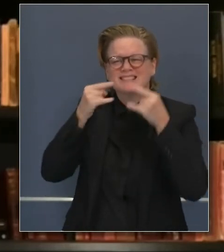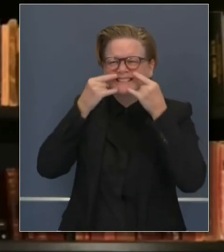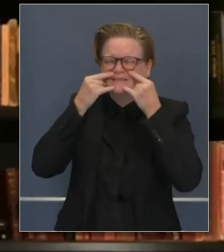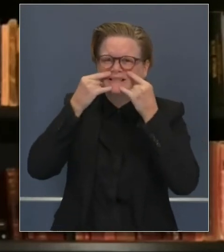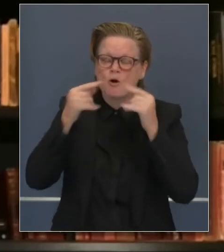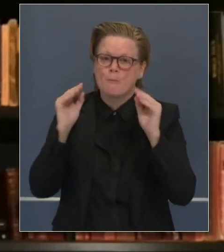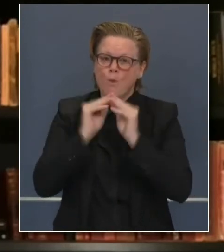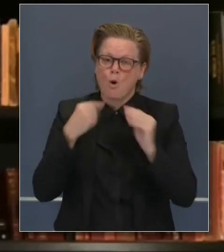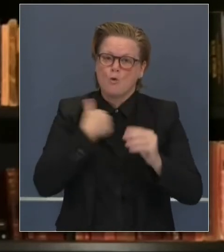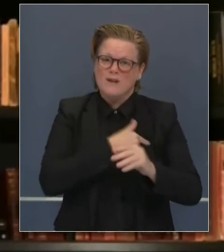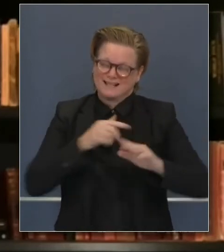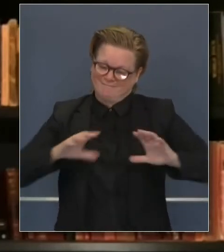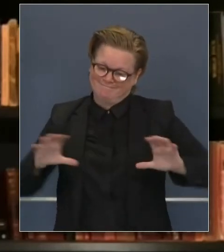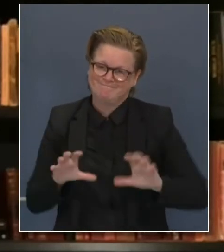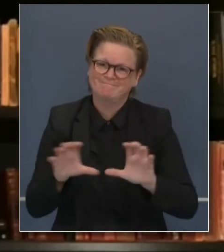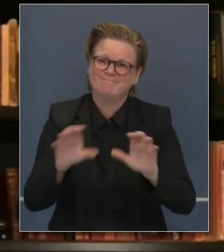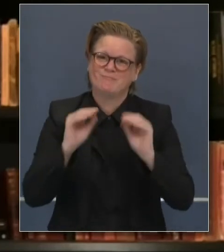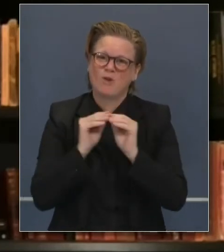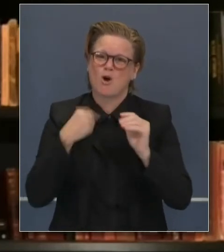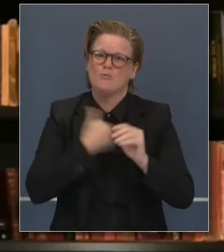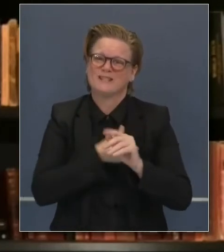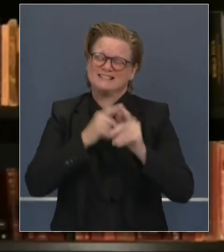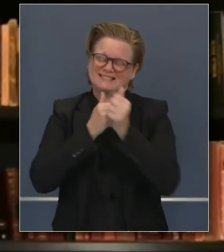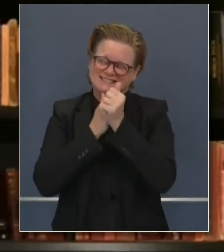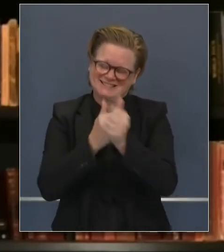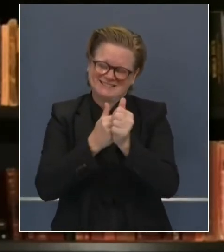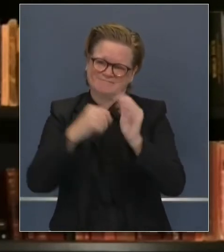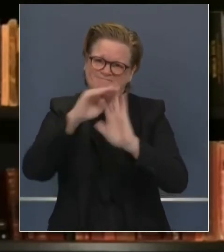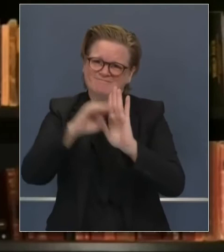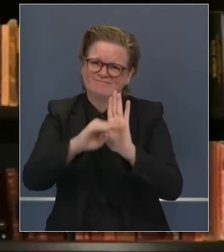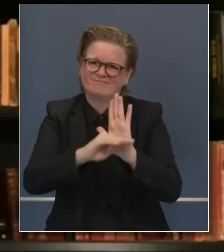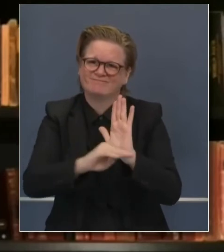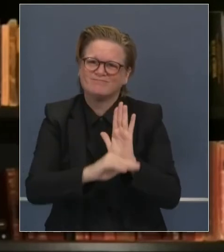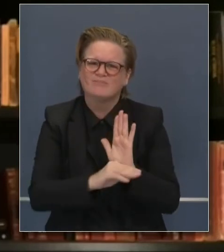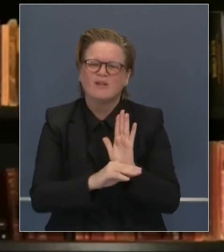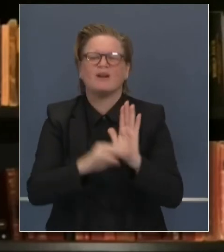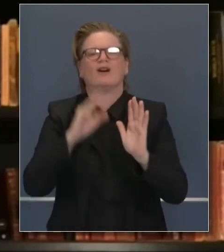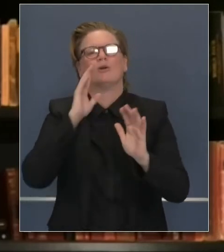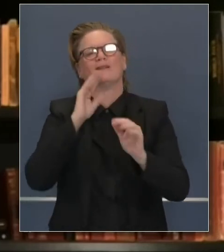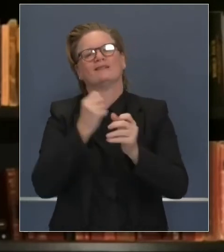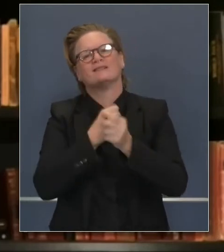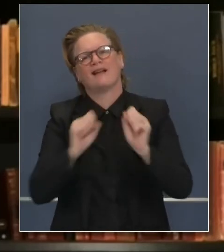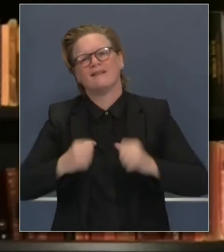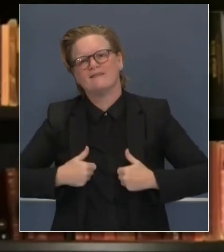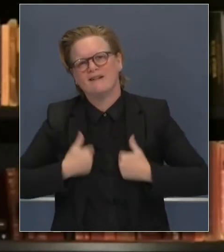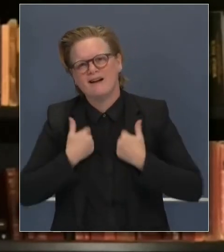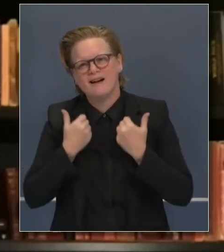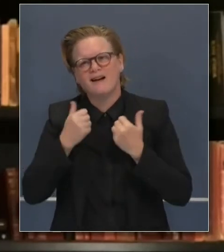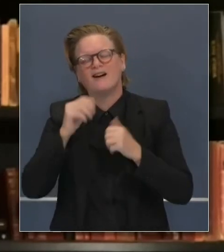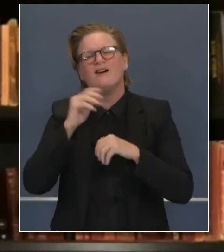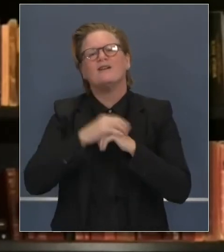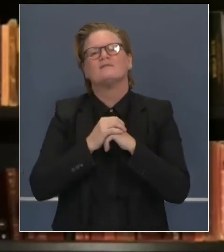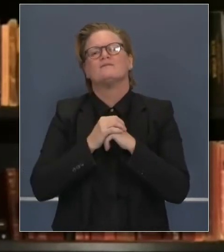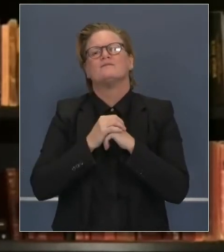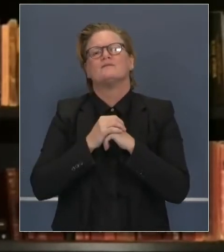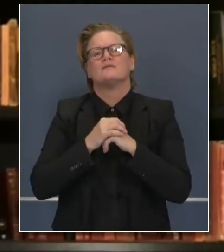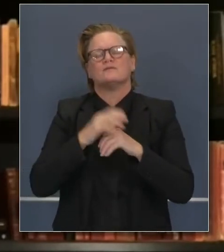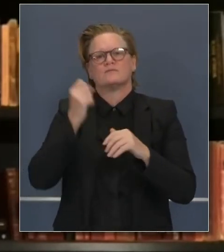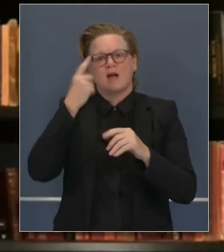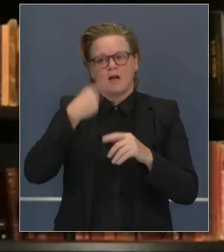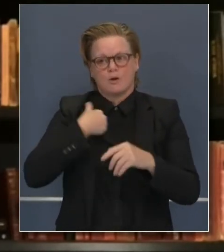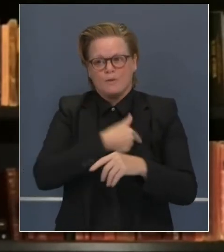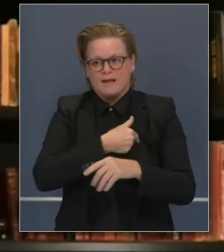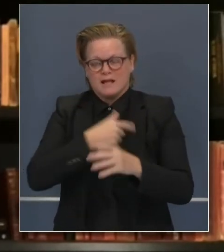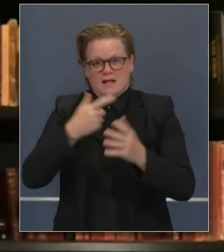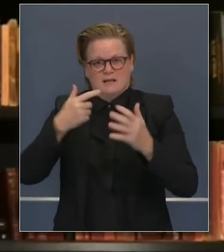in our power to make kind of tough decisions that are required at this moment to get through the next